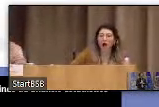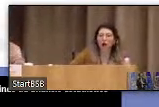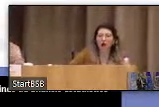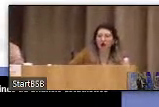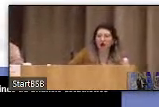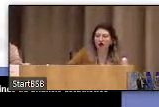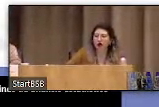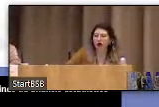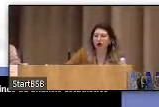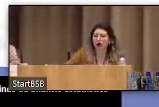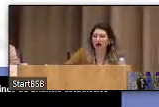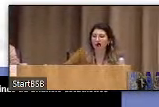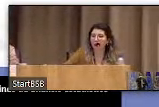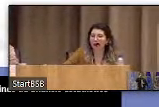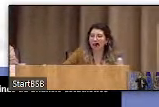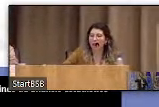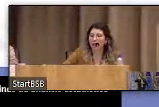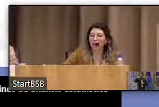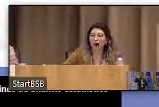can see